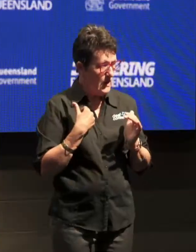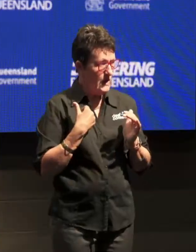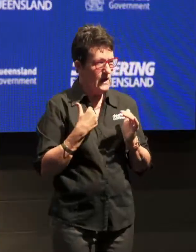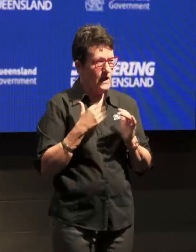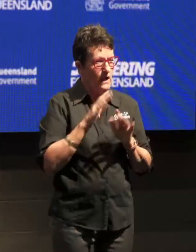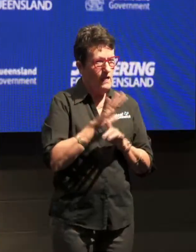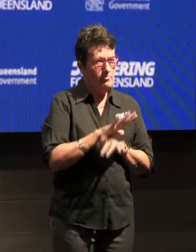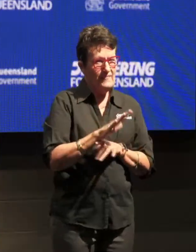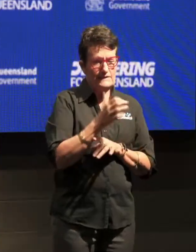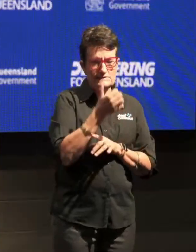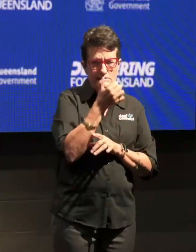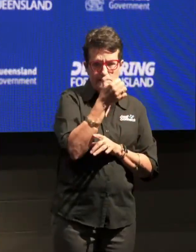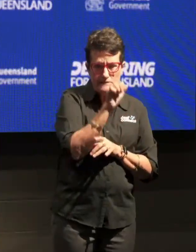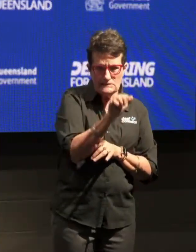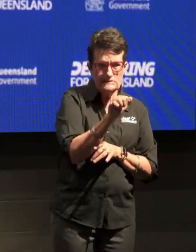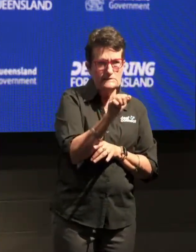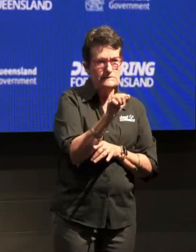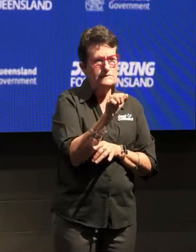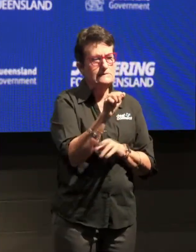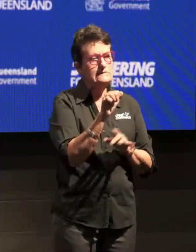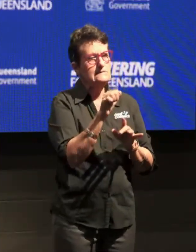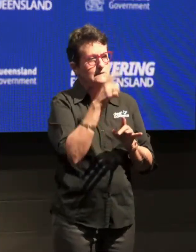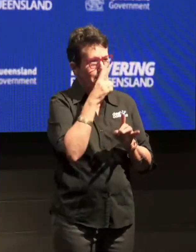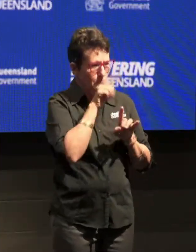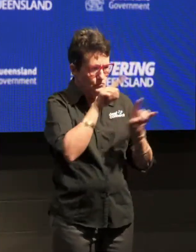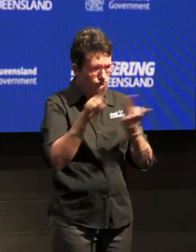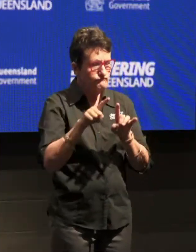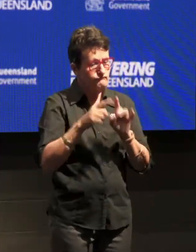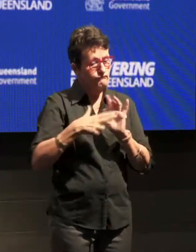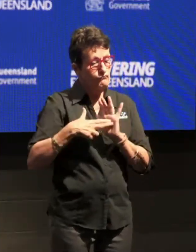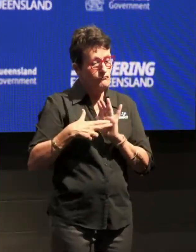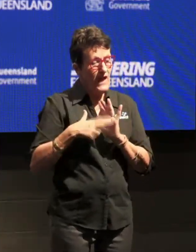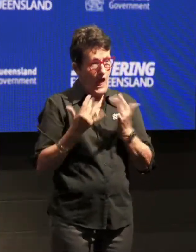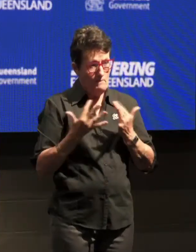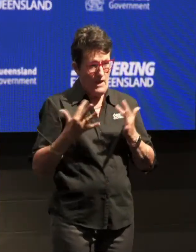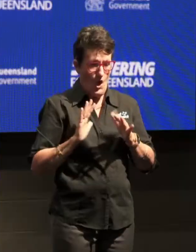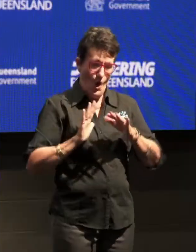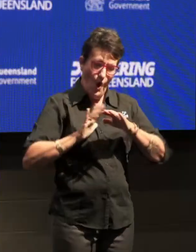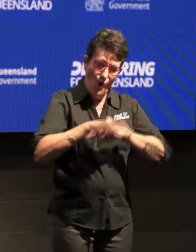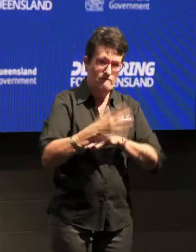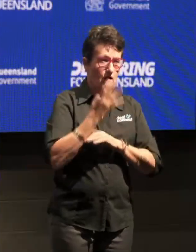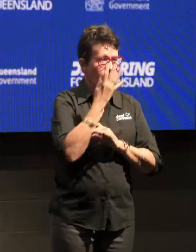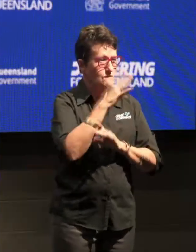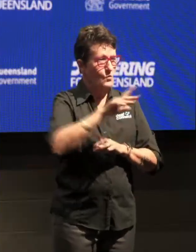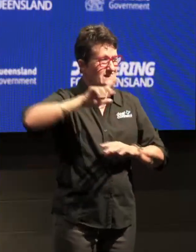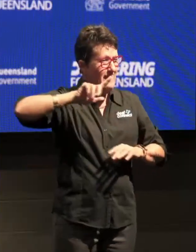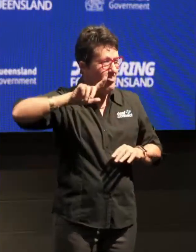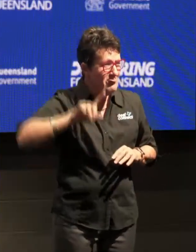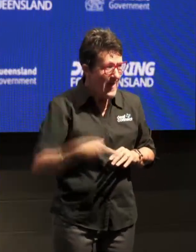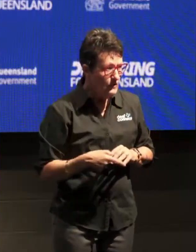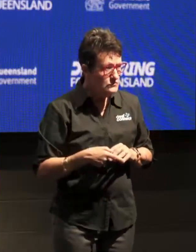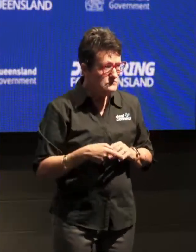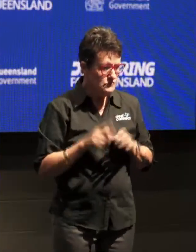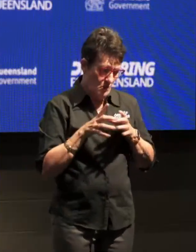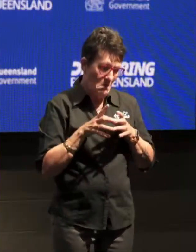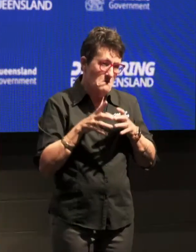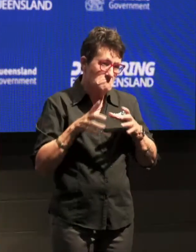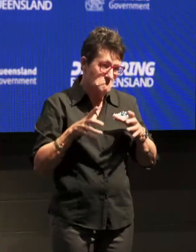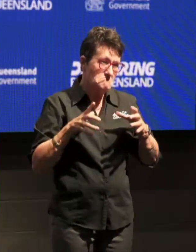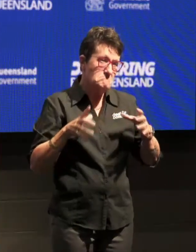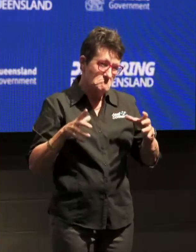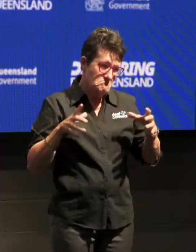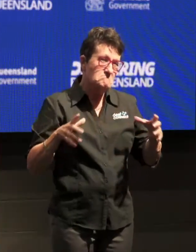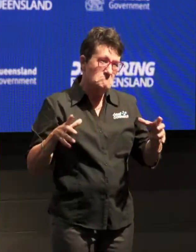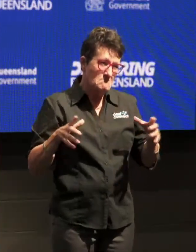about 60 now. The stock losses are now north of 40,000. This number will grow, and it will grow by